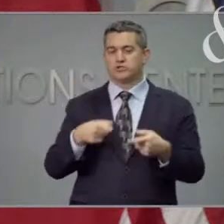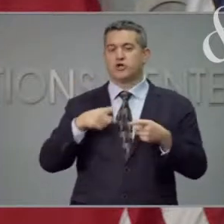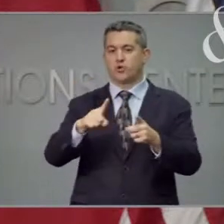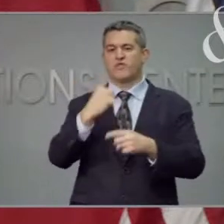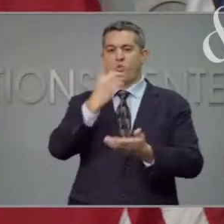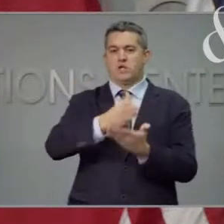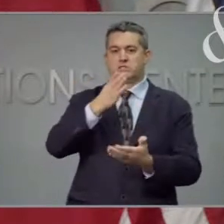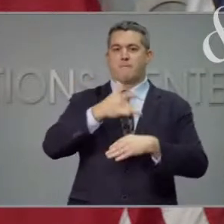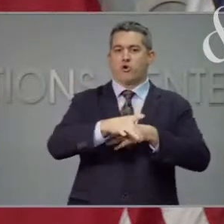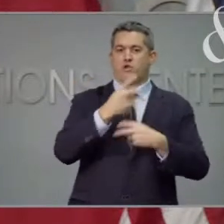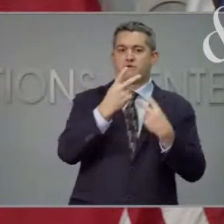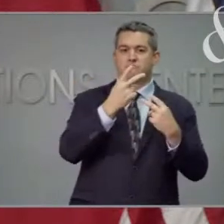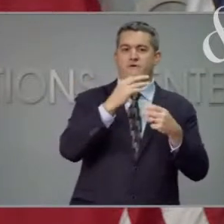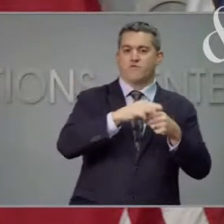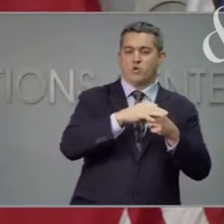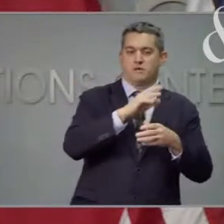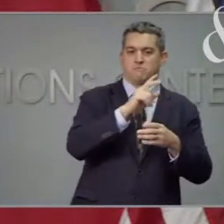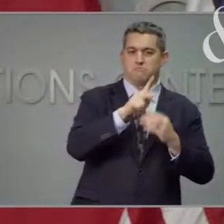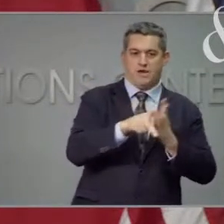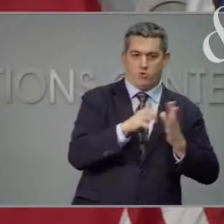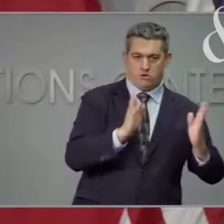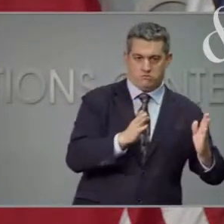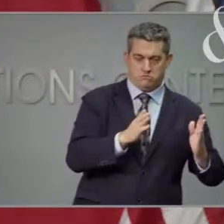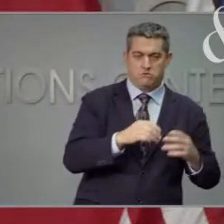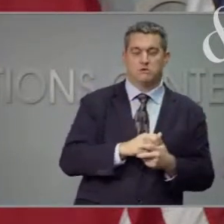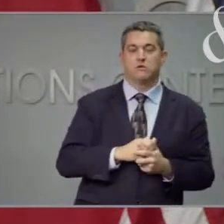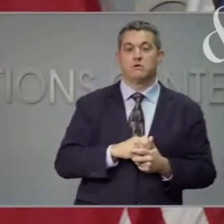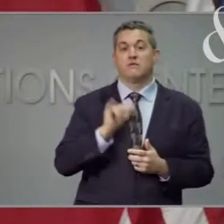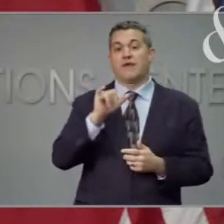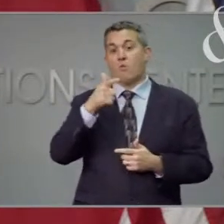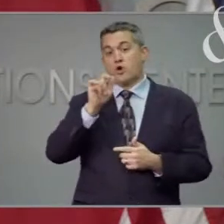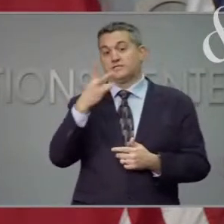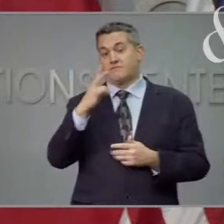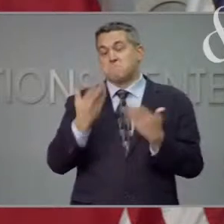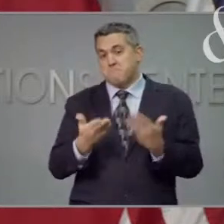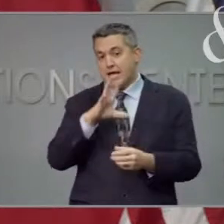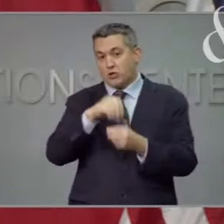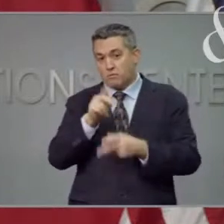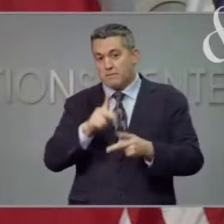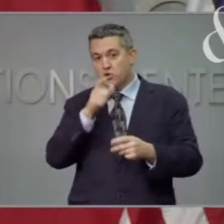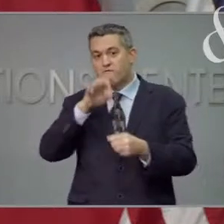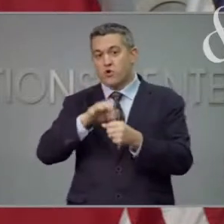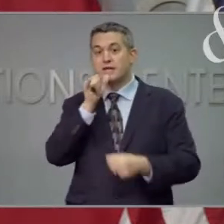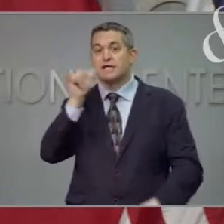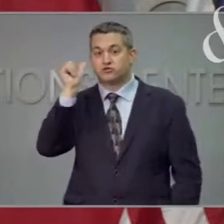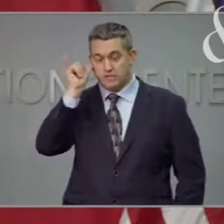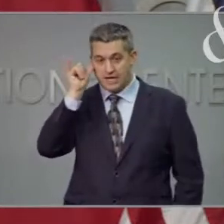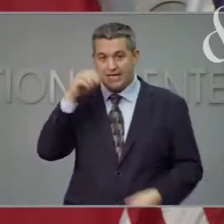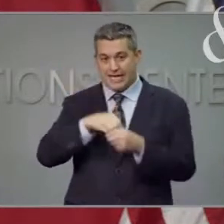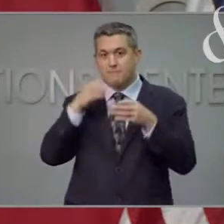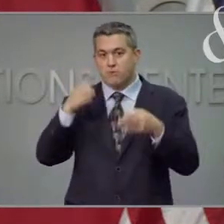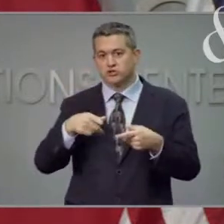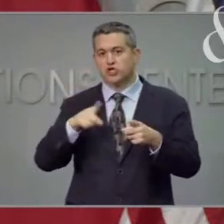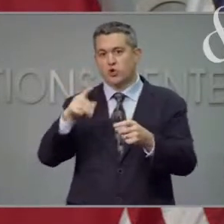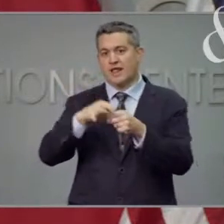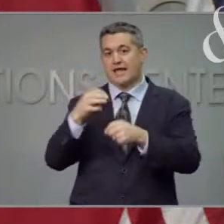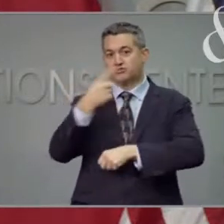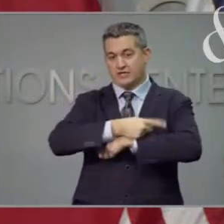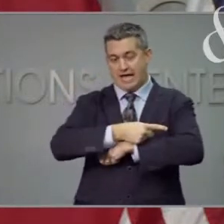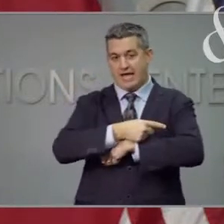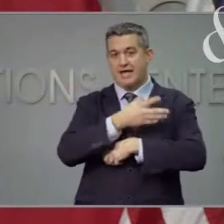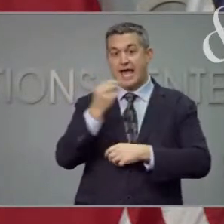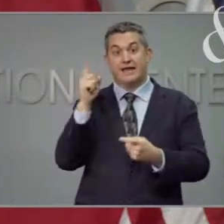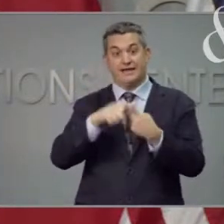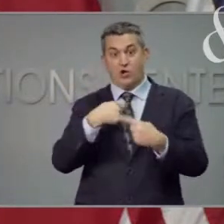during the one-stop early voting period. It may include individuals who voted yesterday in person during Election Day.